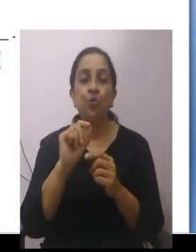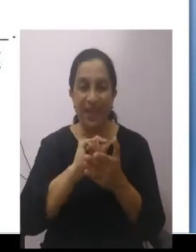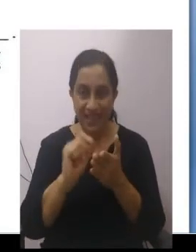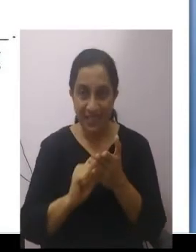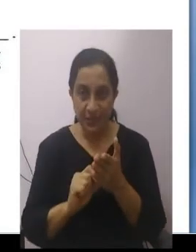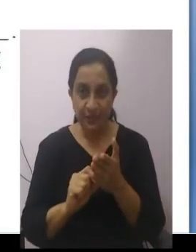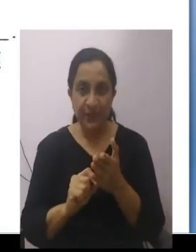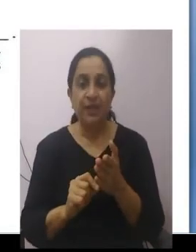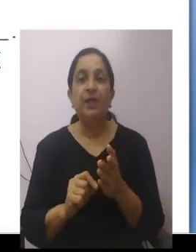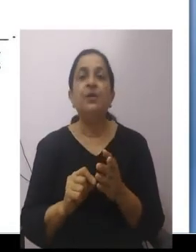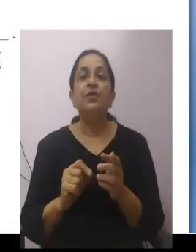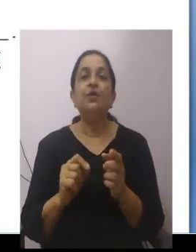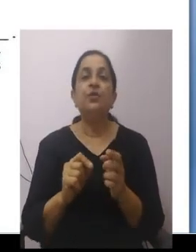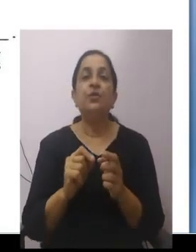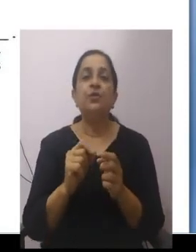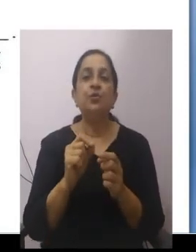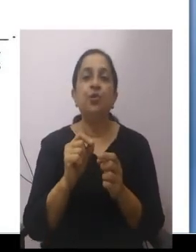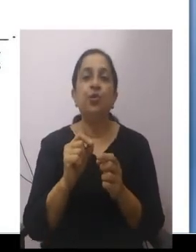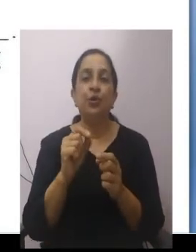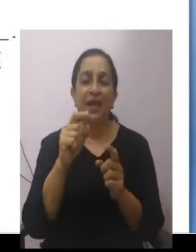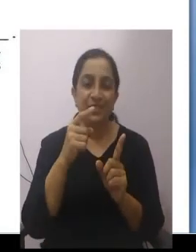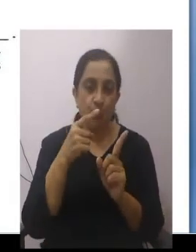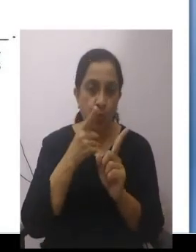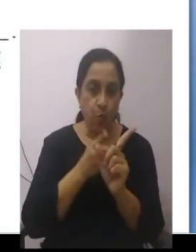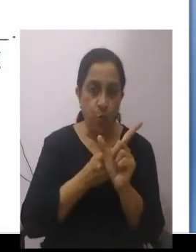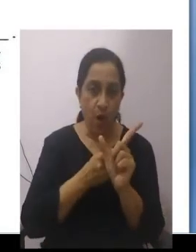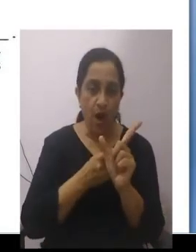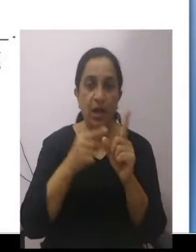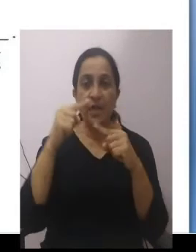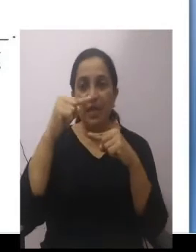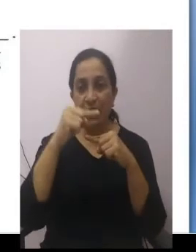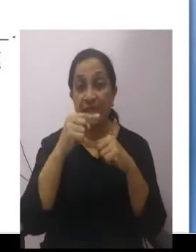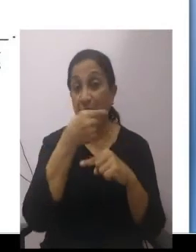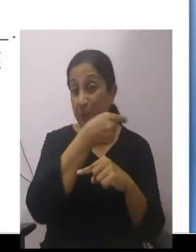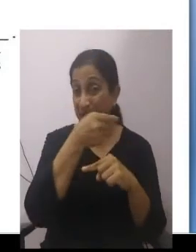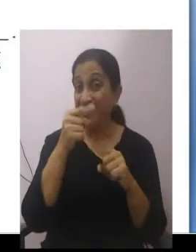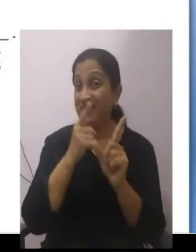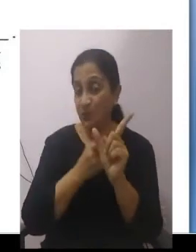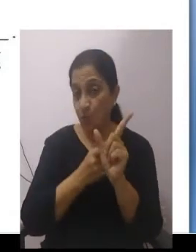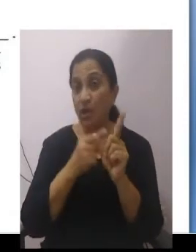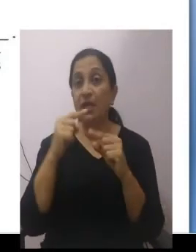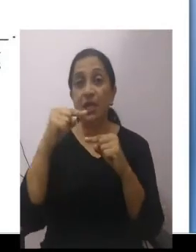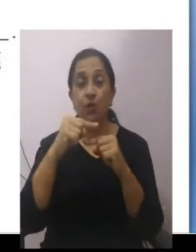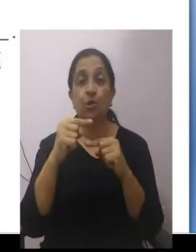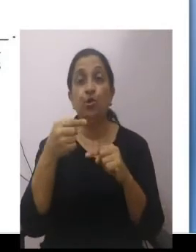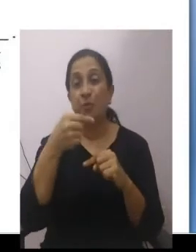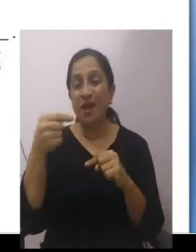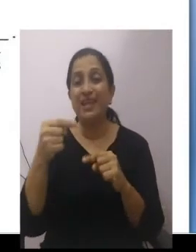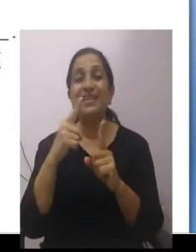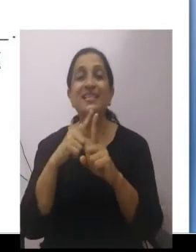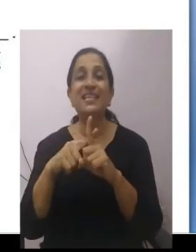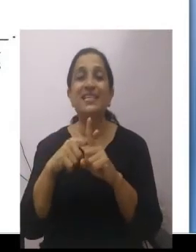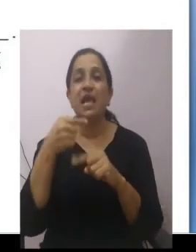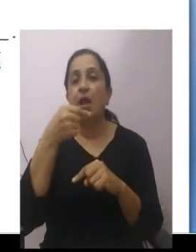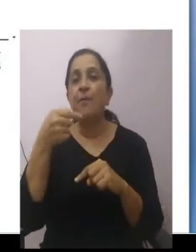maybe shift y, or maybe written as it is minus y is equal to minus x minus 10,